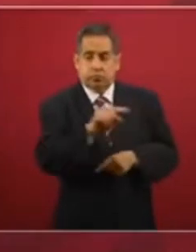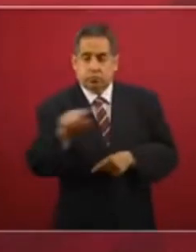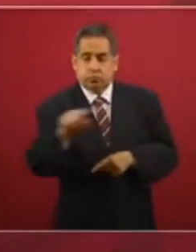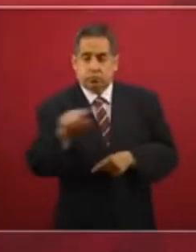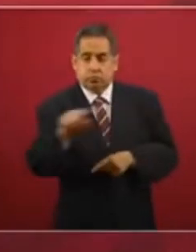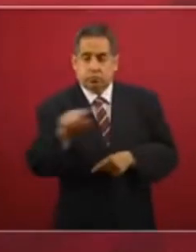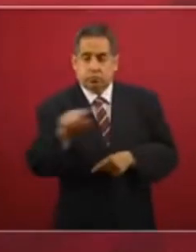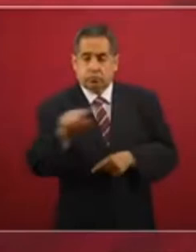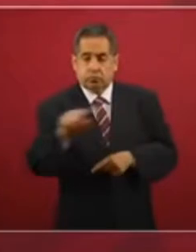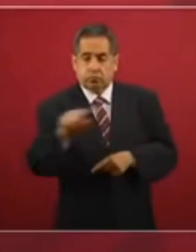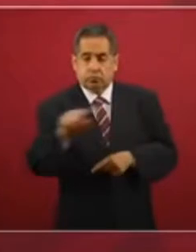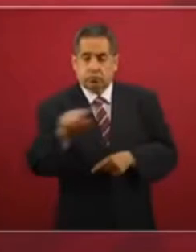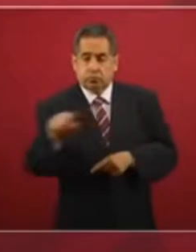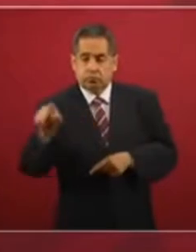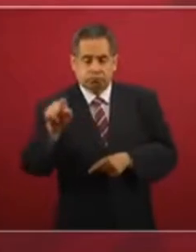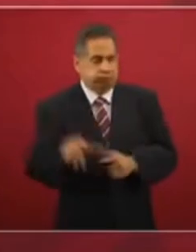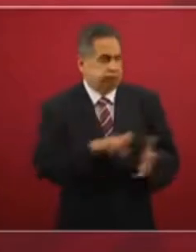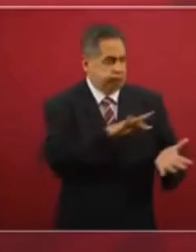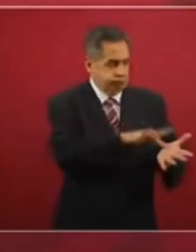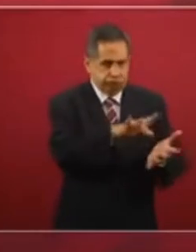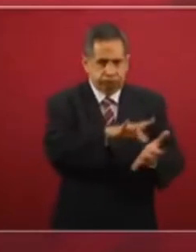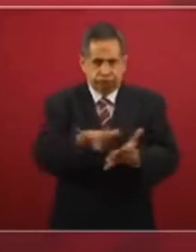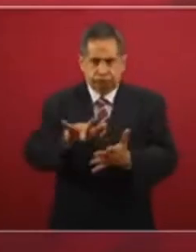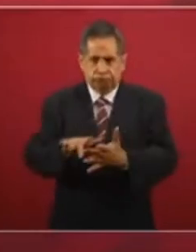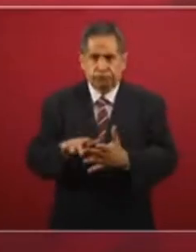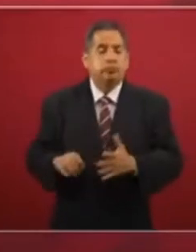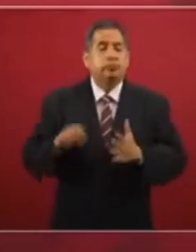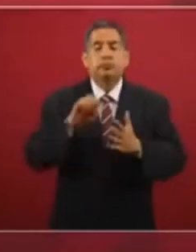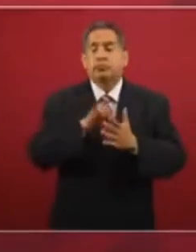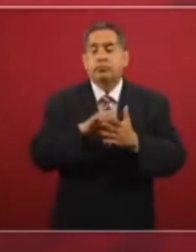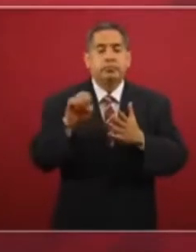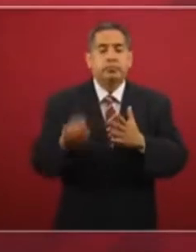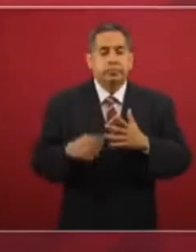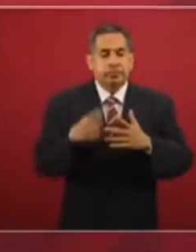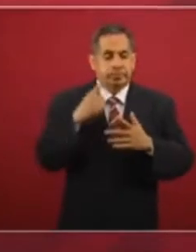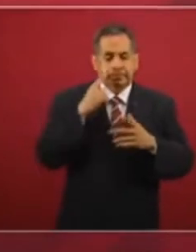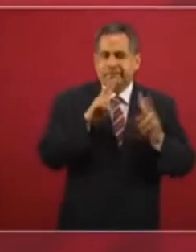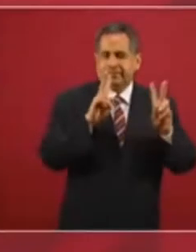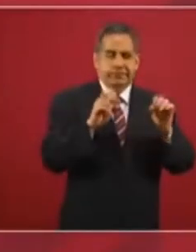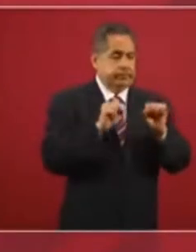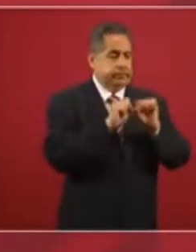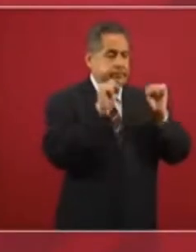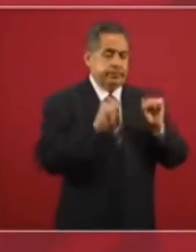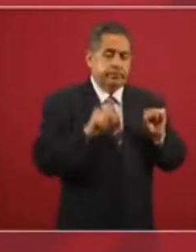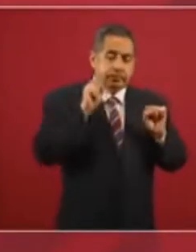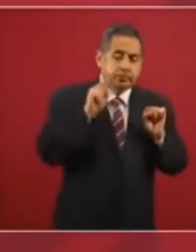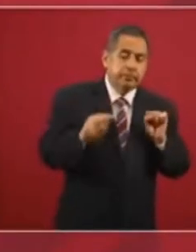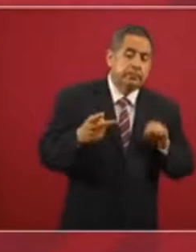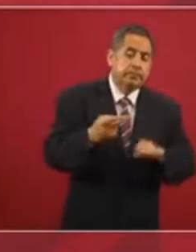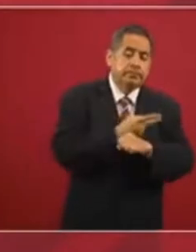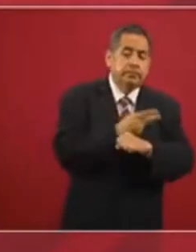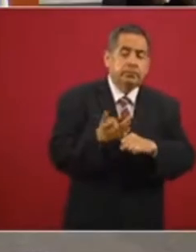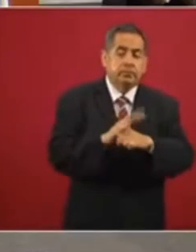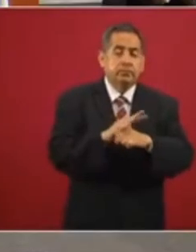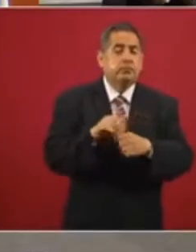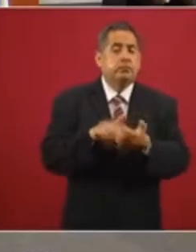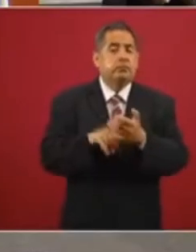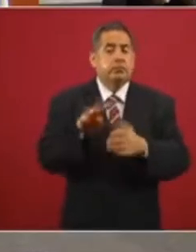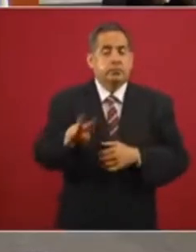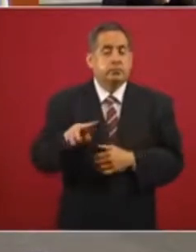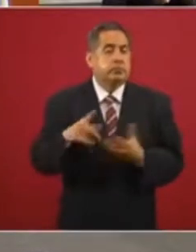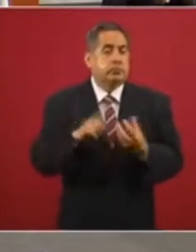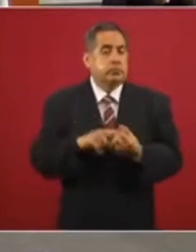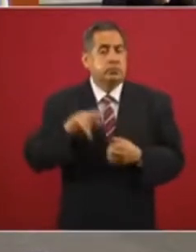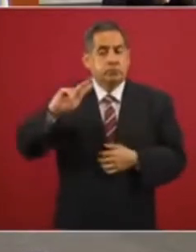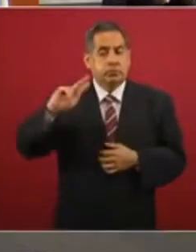ejemplos. A few examples. Un sistema de monitoreo de pacientes con COVID-19 desarrollado por el Instituto